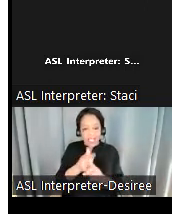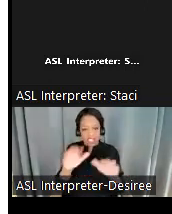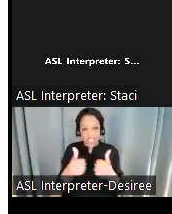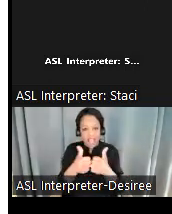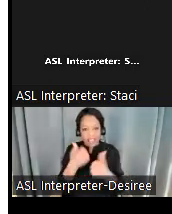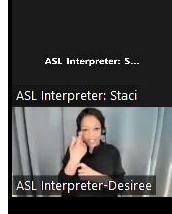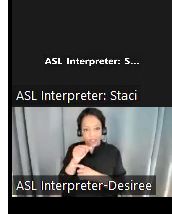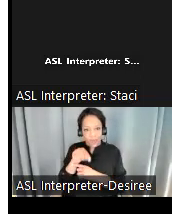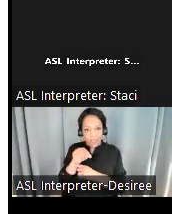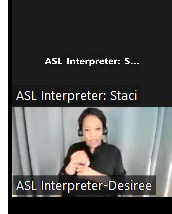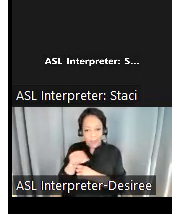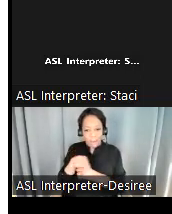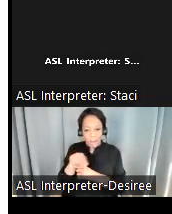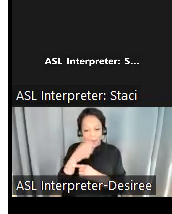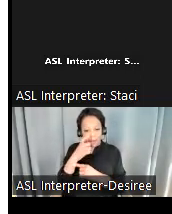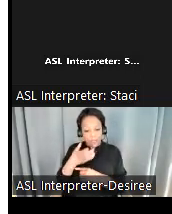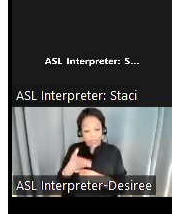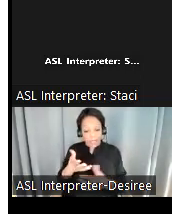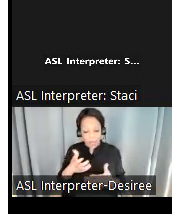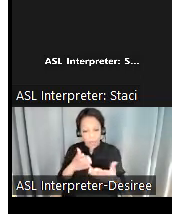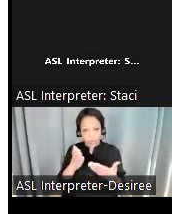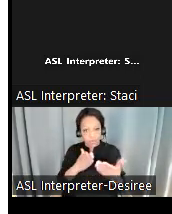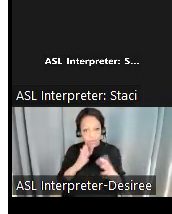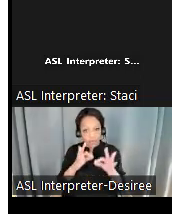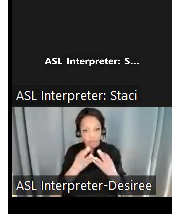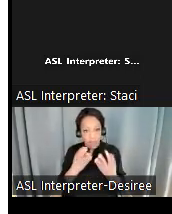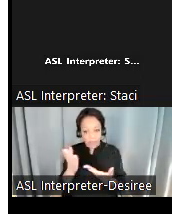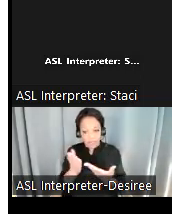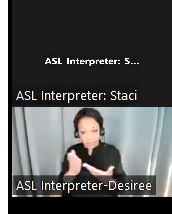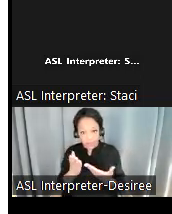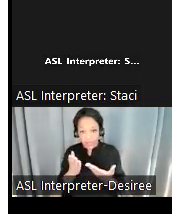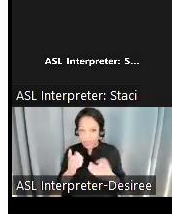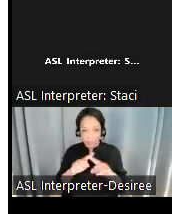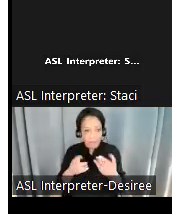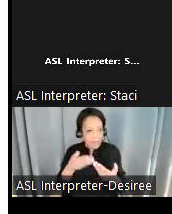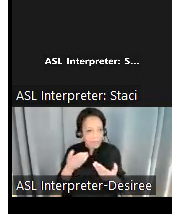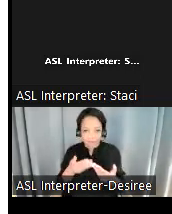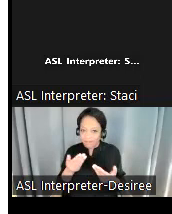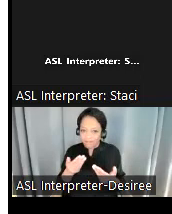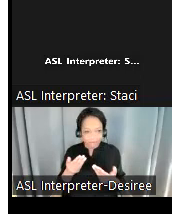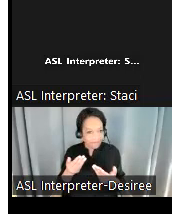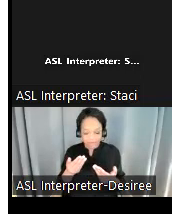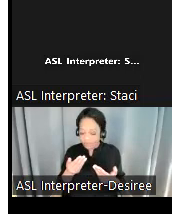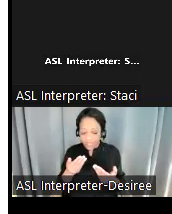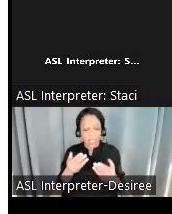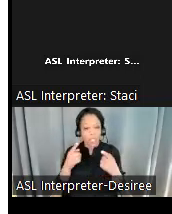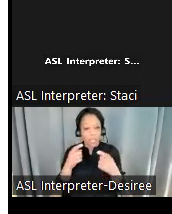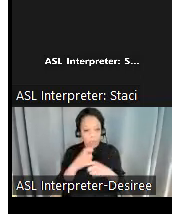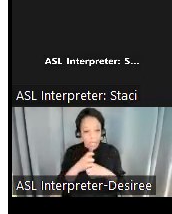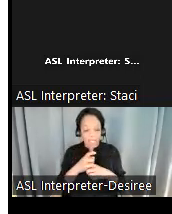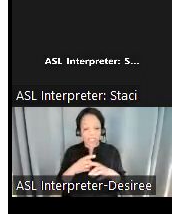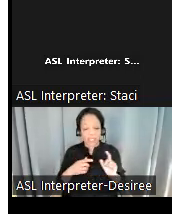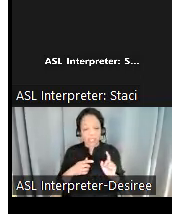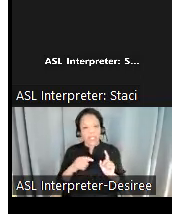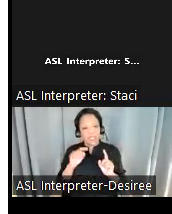to serve families and children. But we know that it's complicated. Even as we think about who are the providers, we